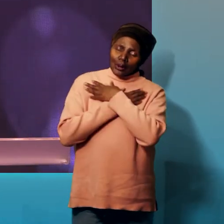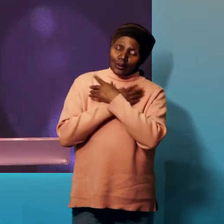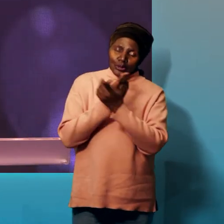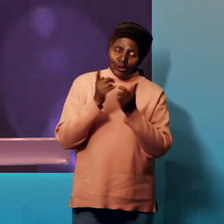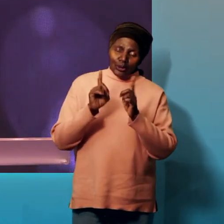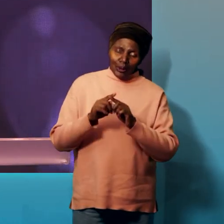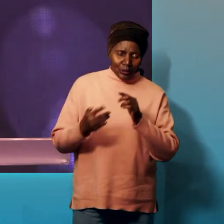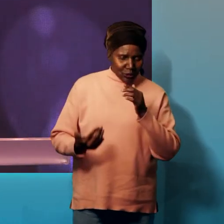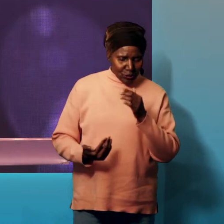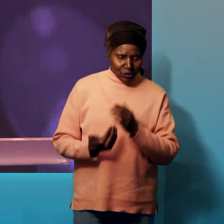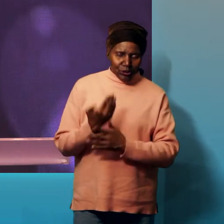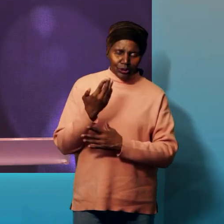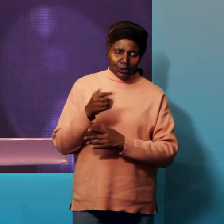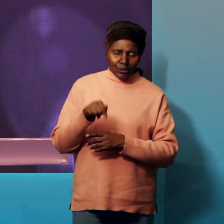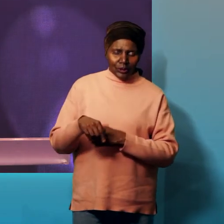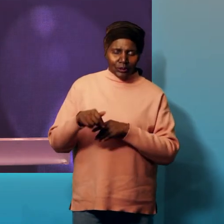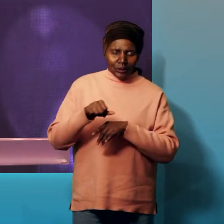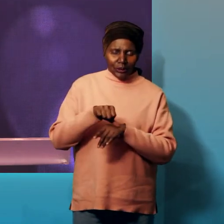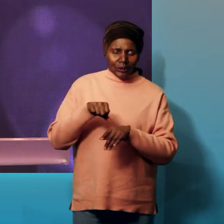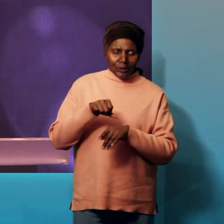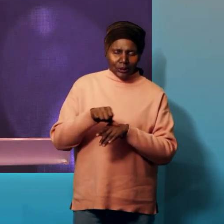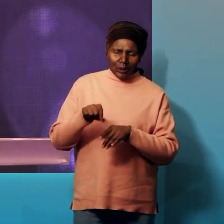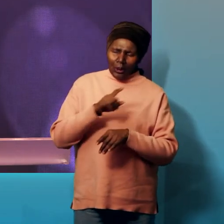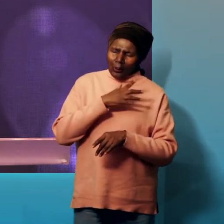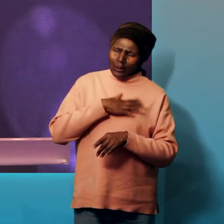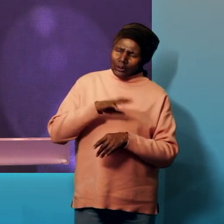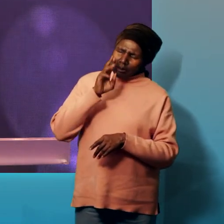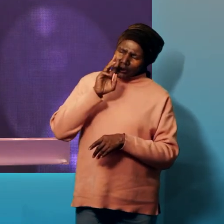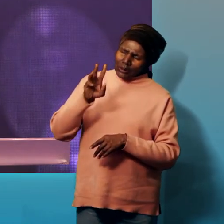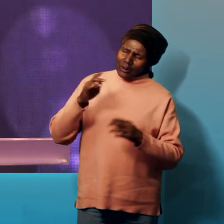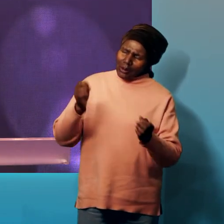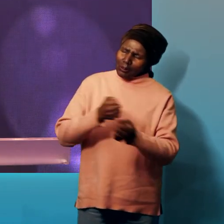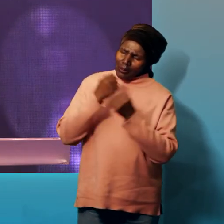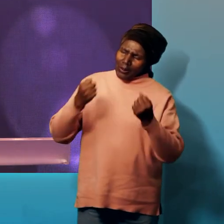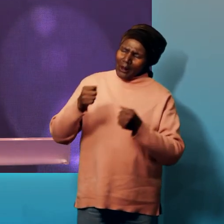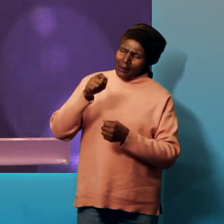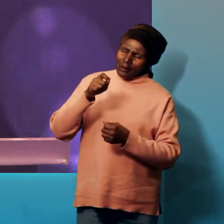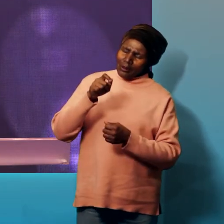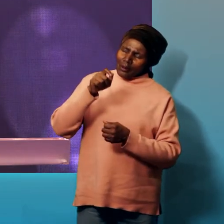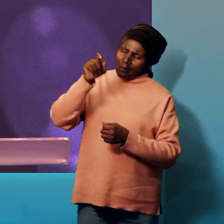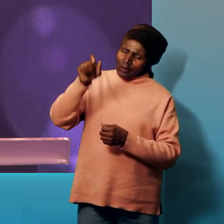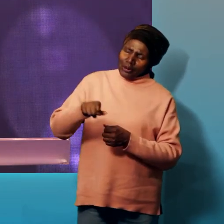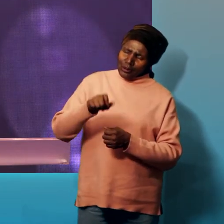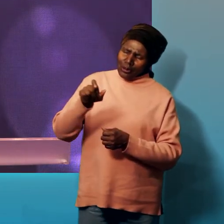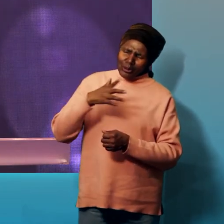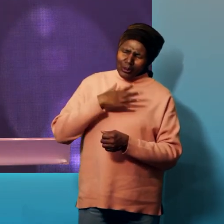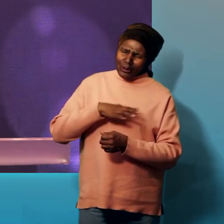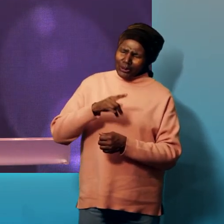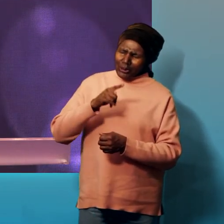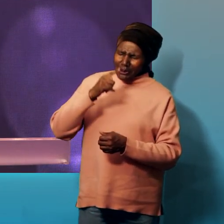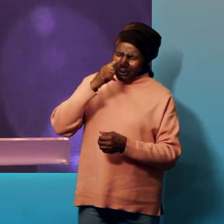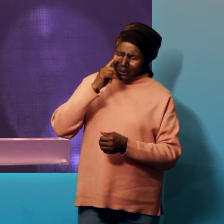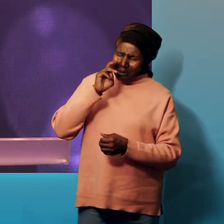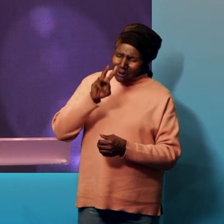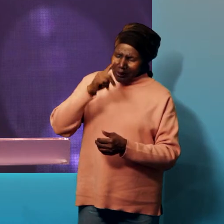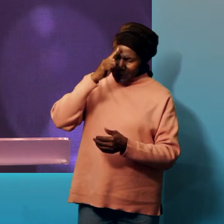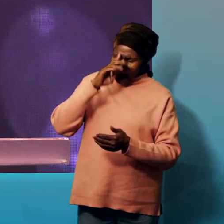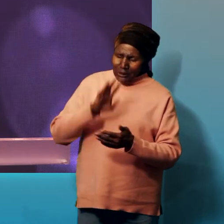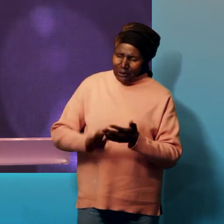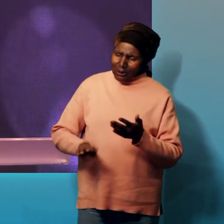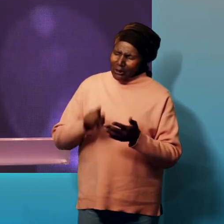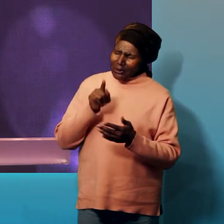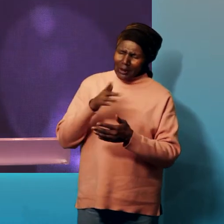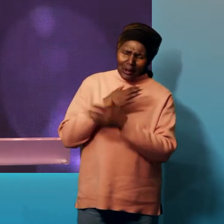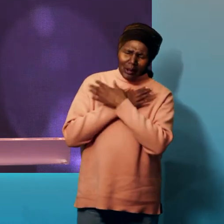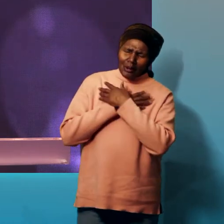the power of the cross. Open our eyes to see this love so amazing that you would give your everything to get